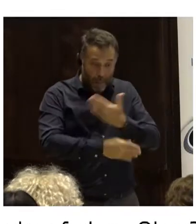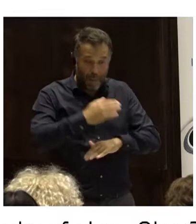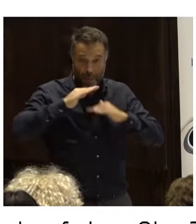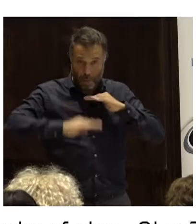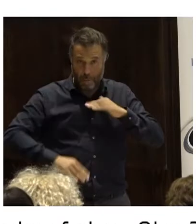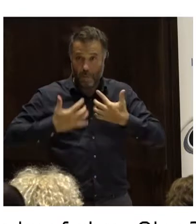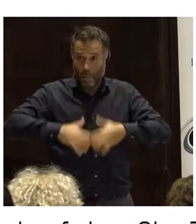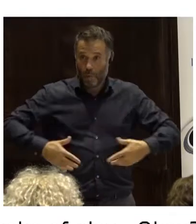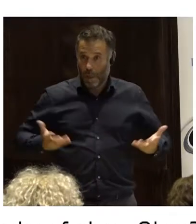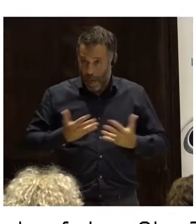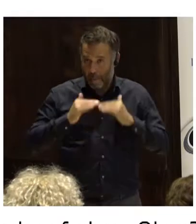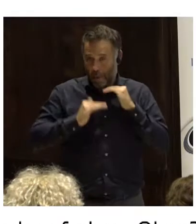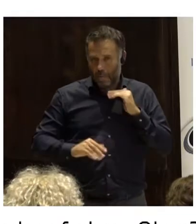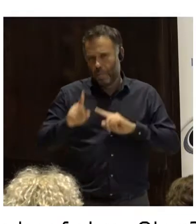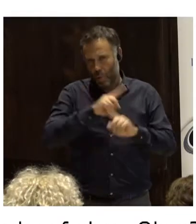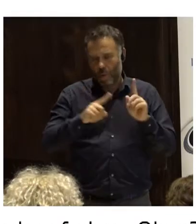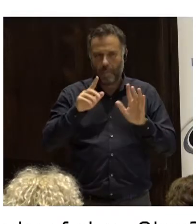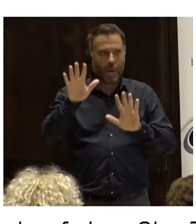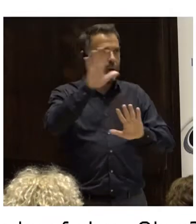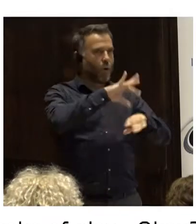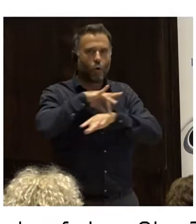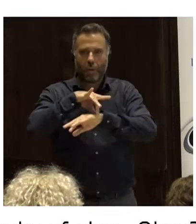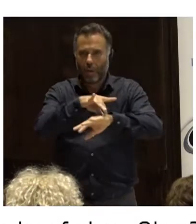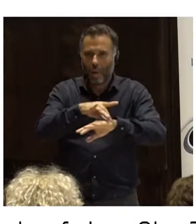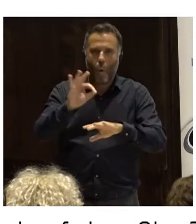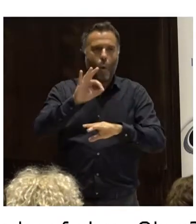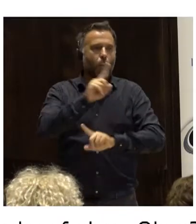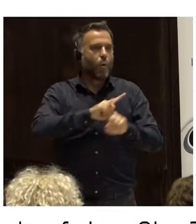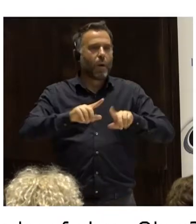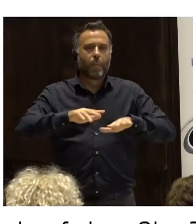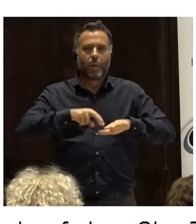of orientation, of mobility, and so on. All these